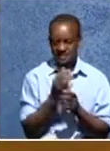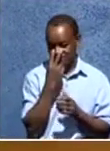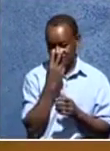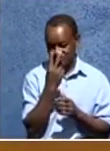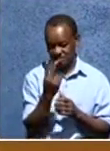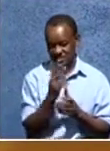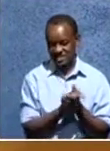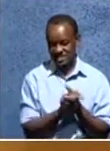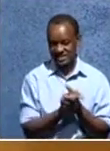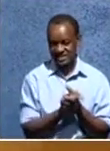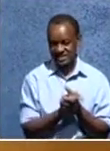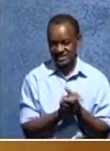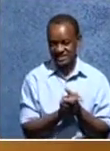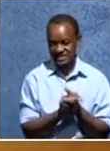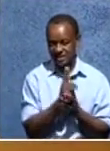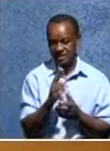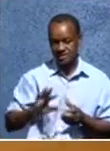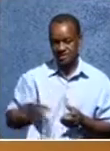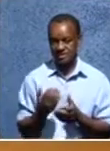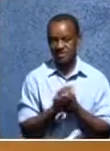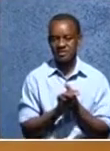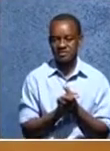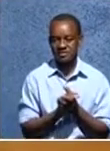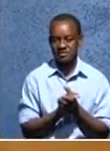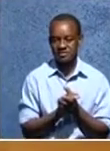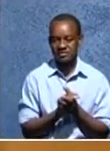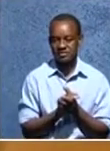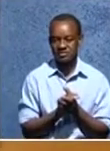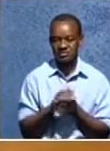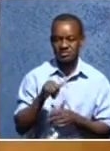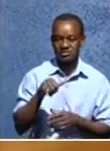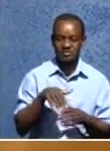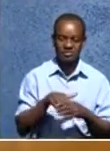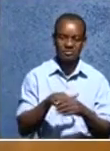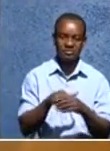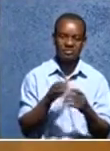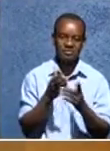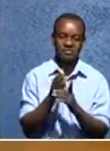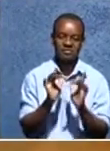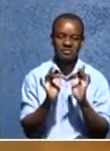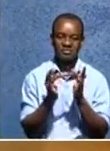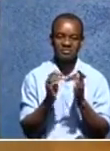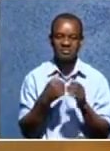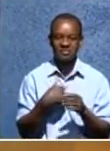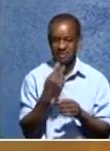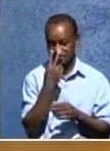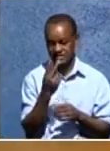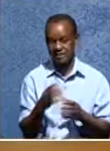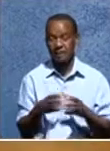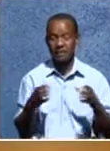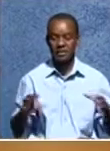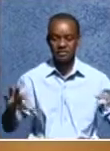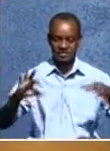which is to imagine and to inspire and to invest. And I see a huge connection with Team Namibia in